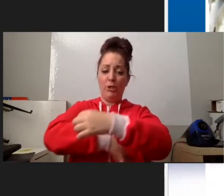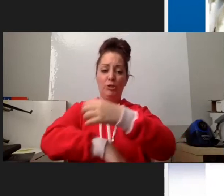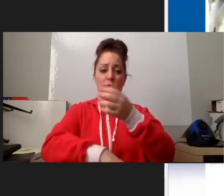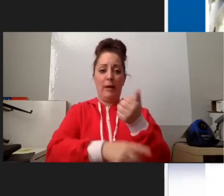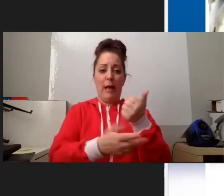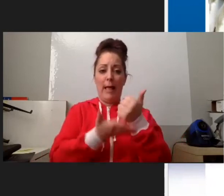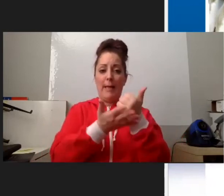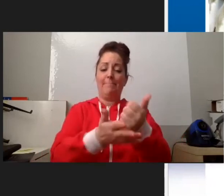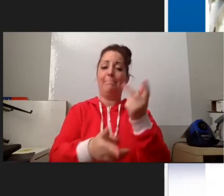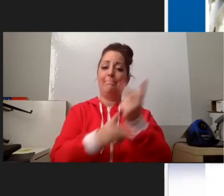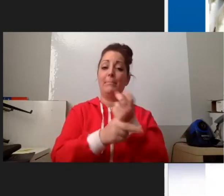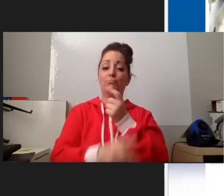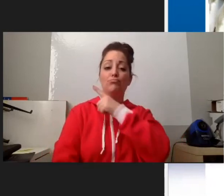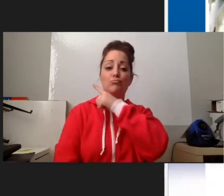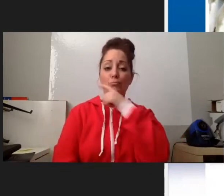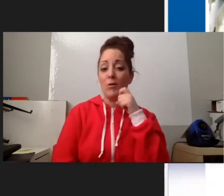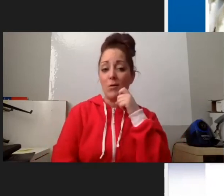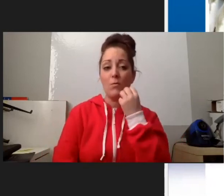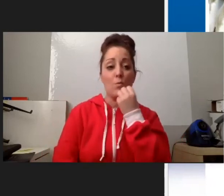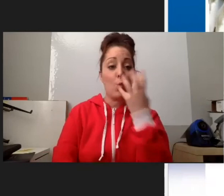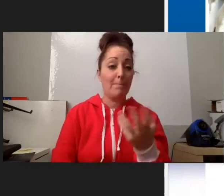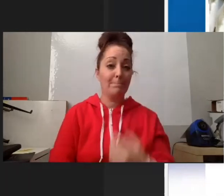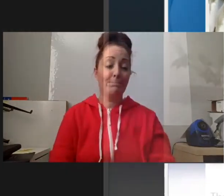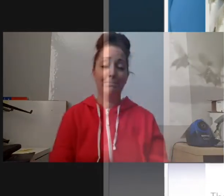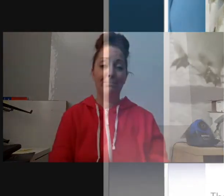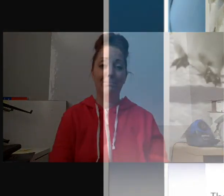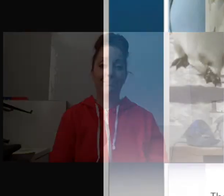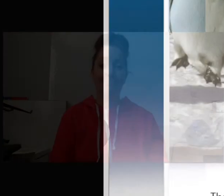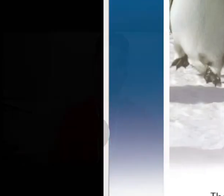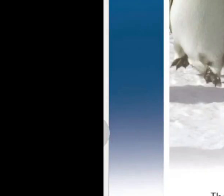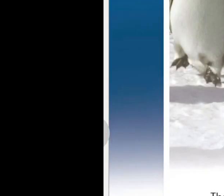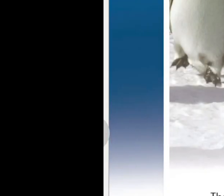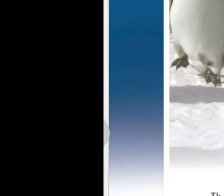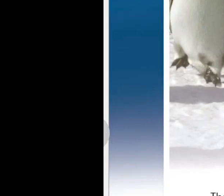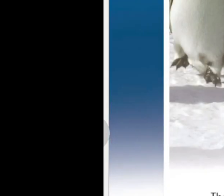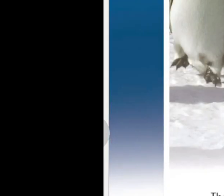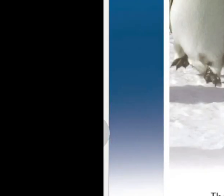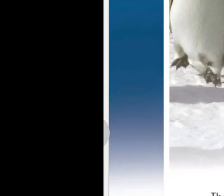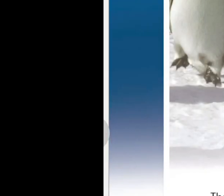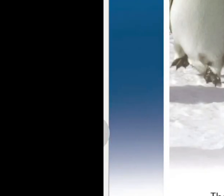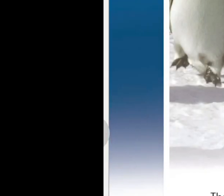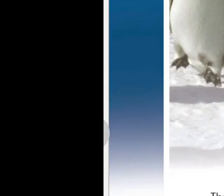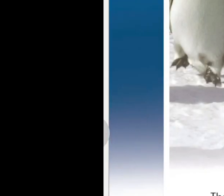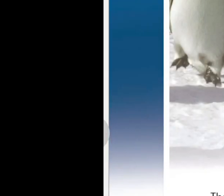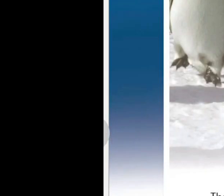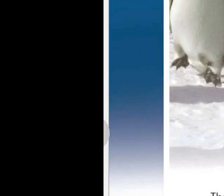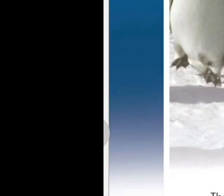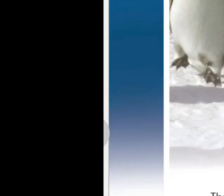because his feathers help keep him dry and warm.